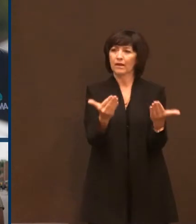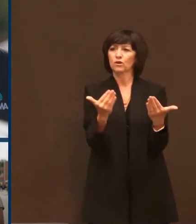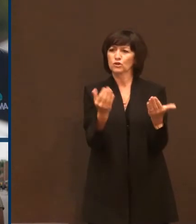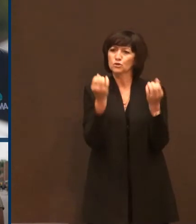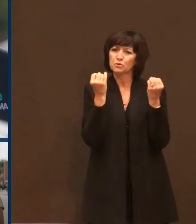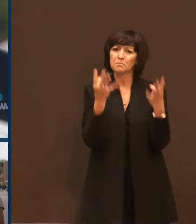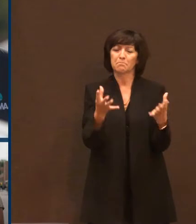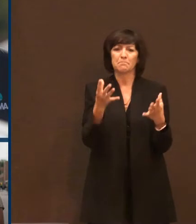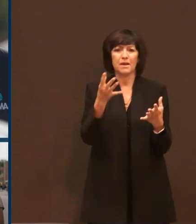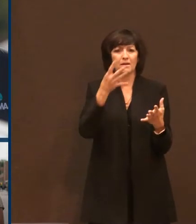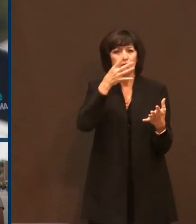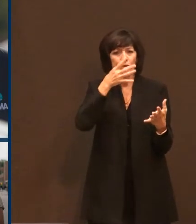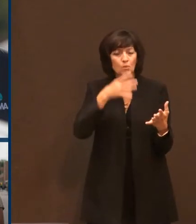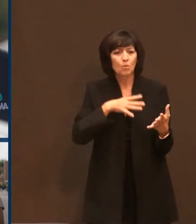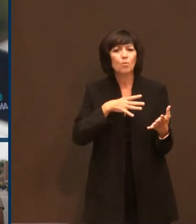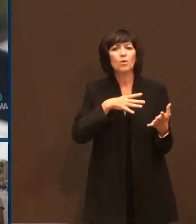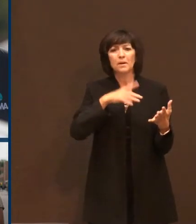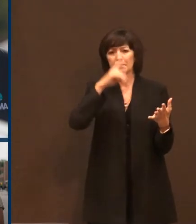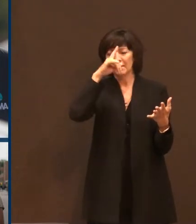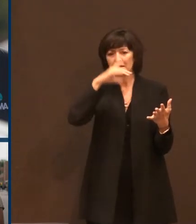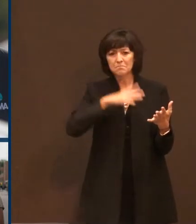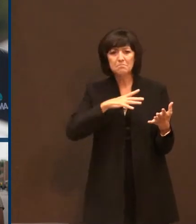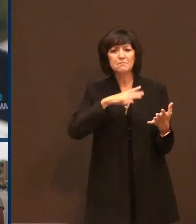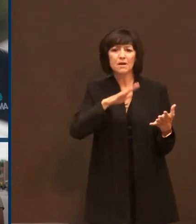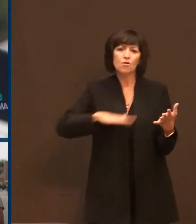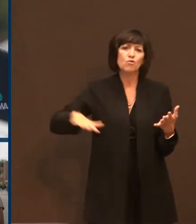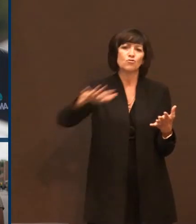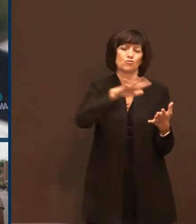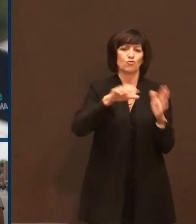women who helped us with